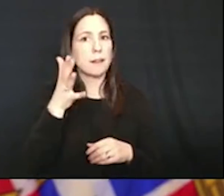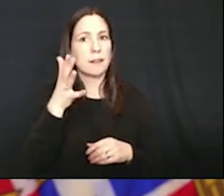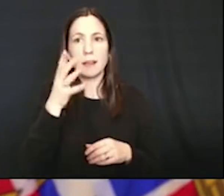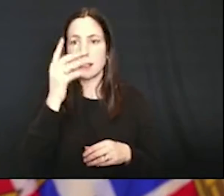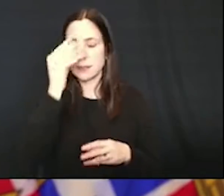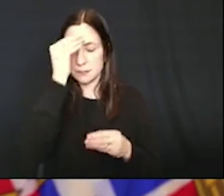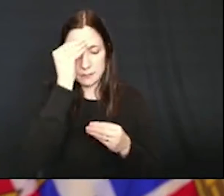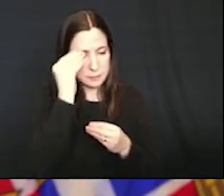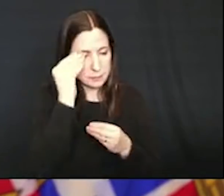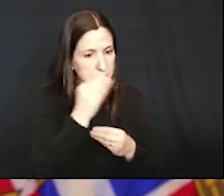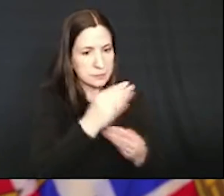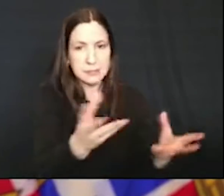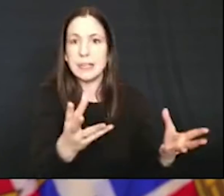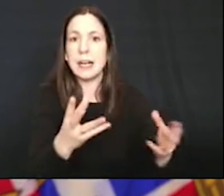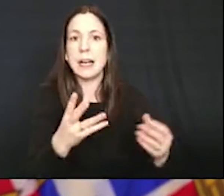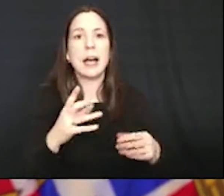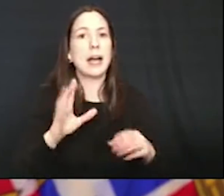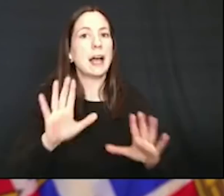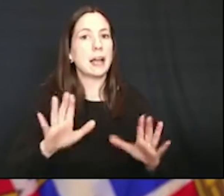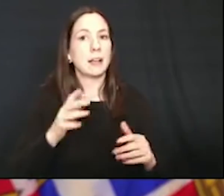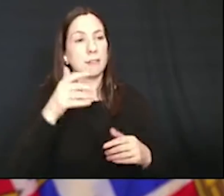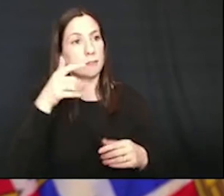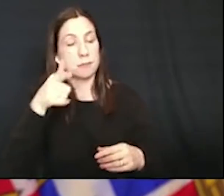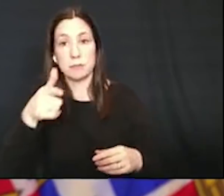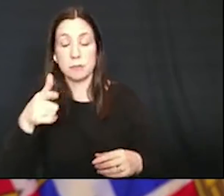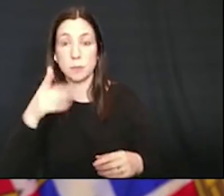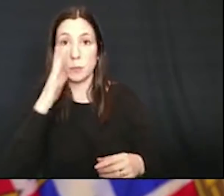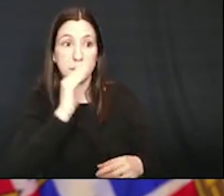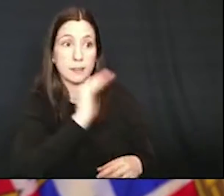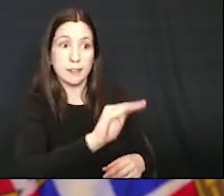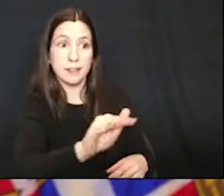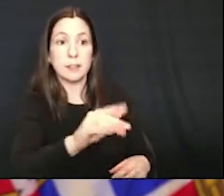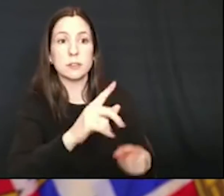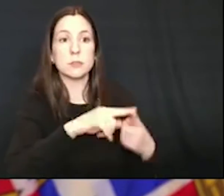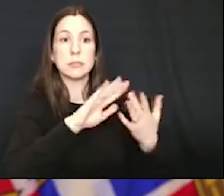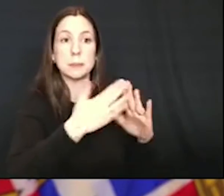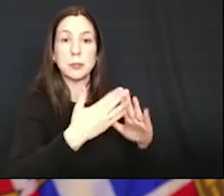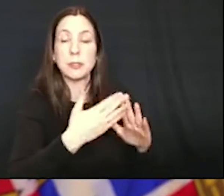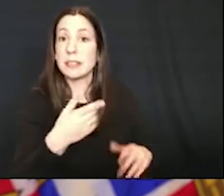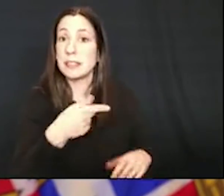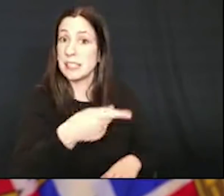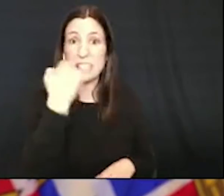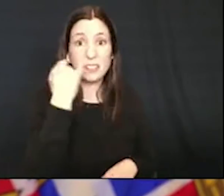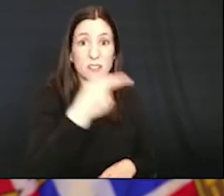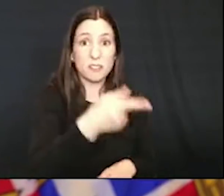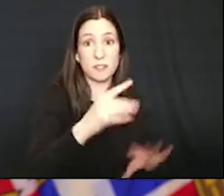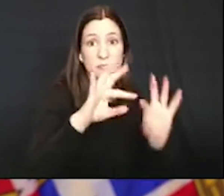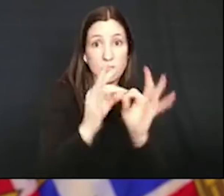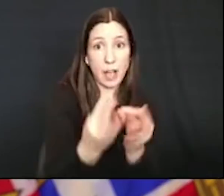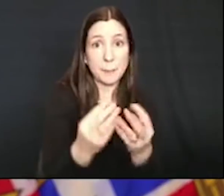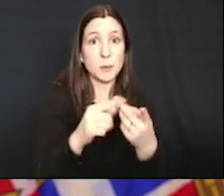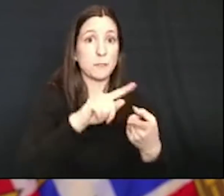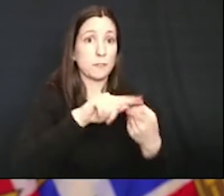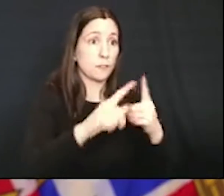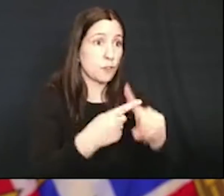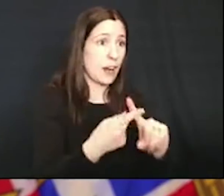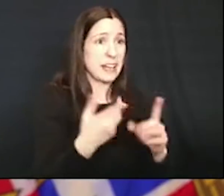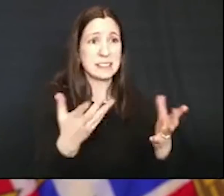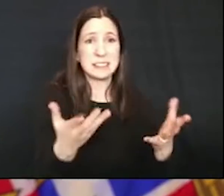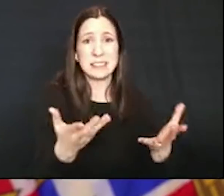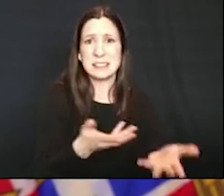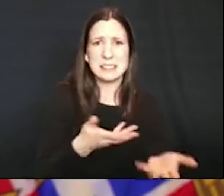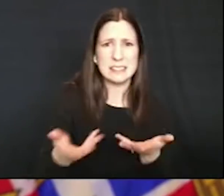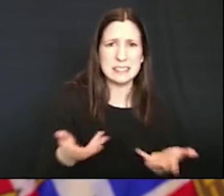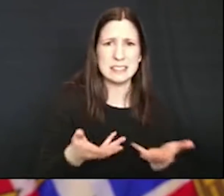and appealing to our community members. If you have a family member or a friend who is struggling, who doesn't